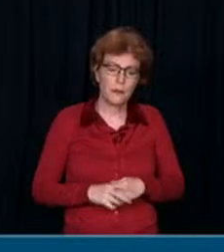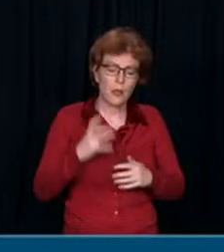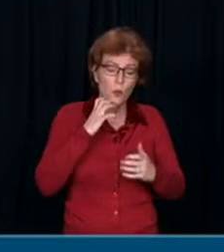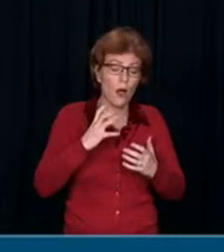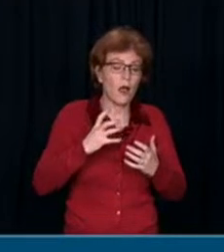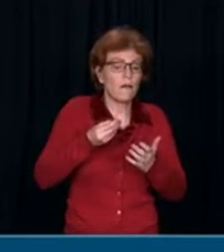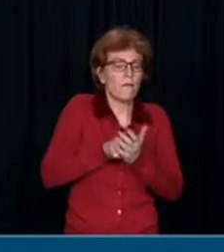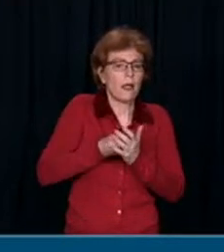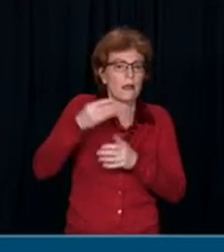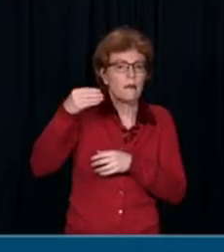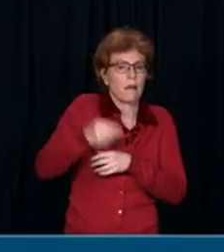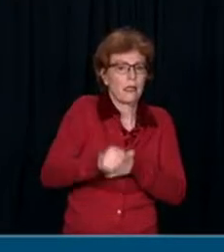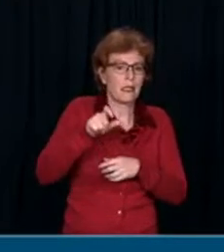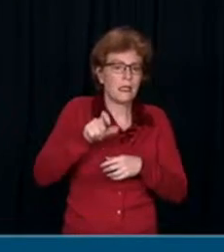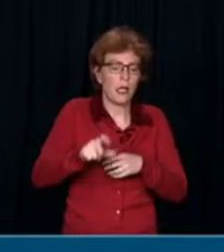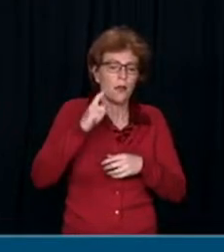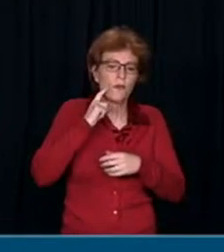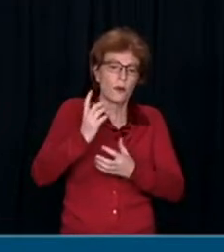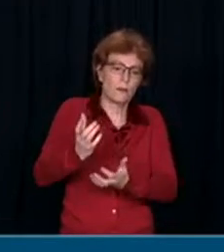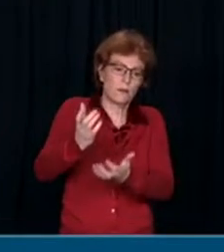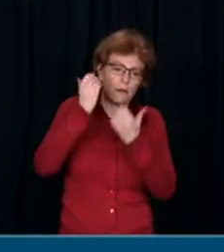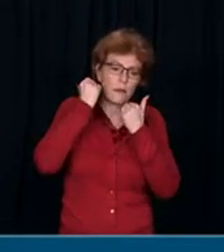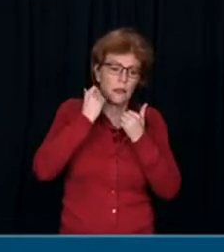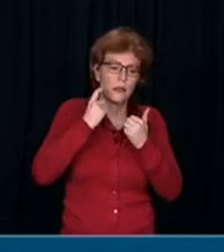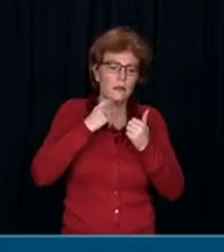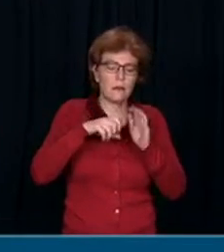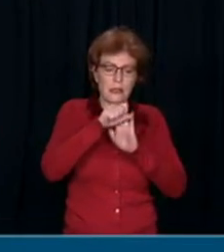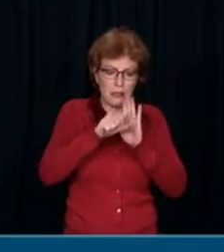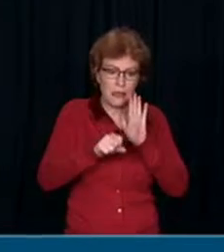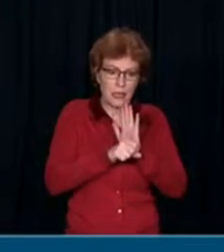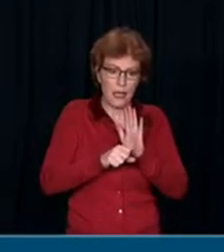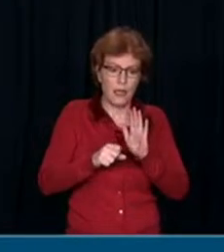funding is needed to bring back into our state